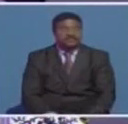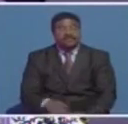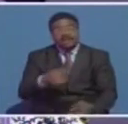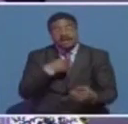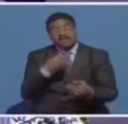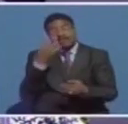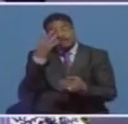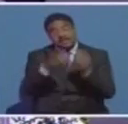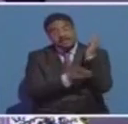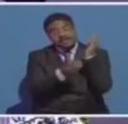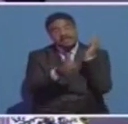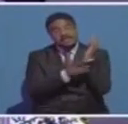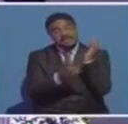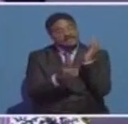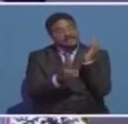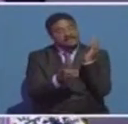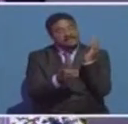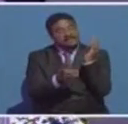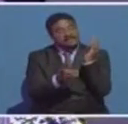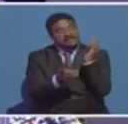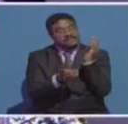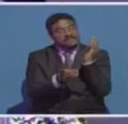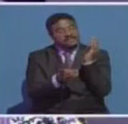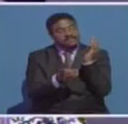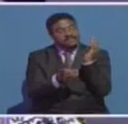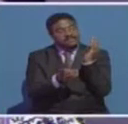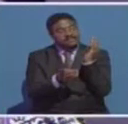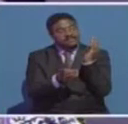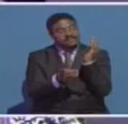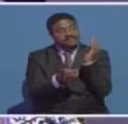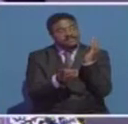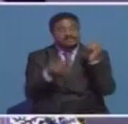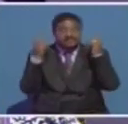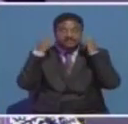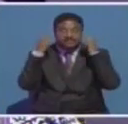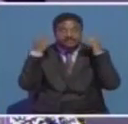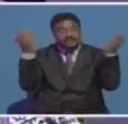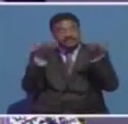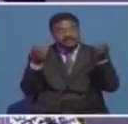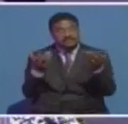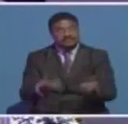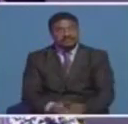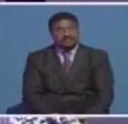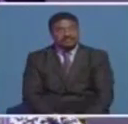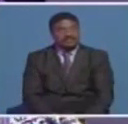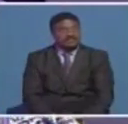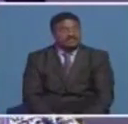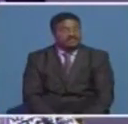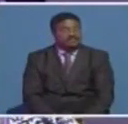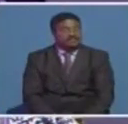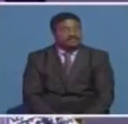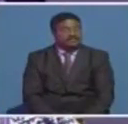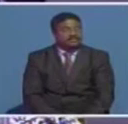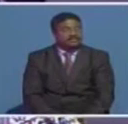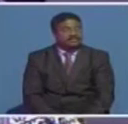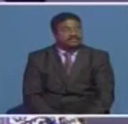we have the Administration Department, which looks at the staff issues for the staff that work at the Office of the Vice